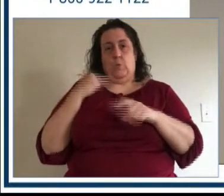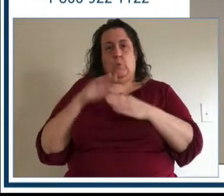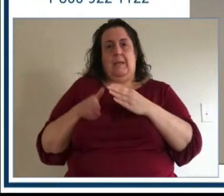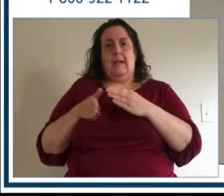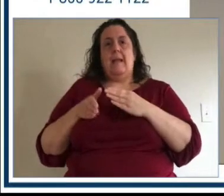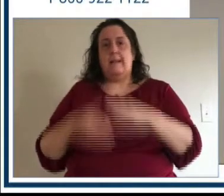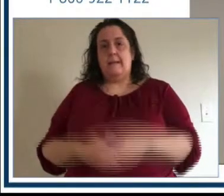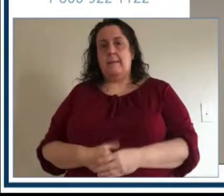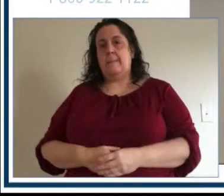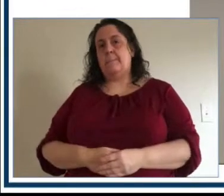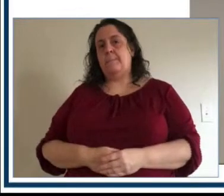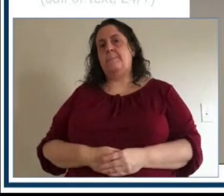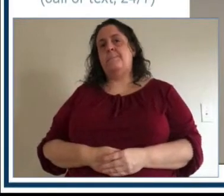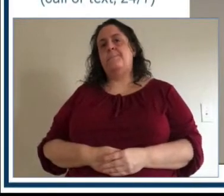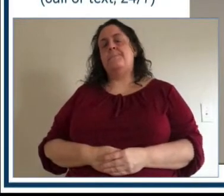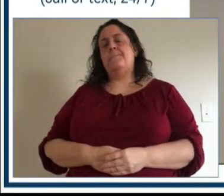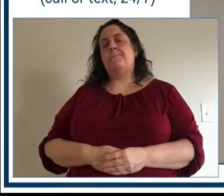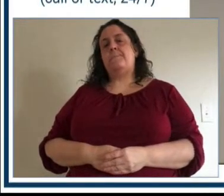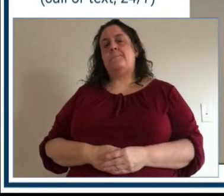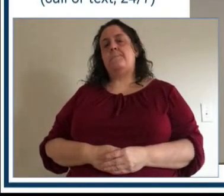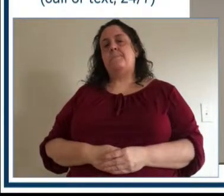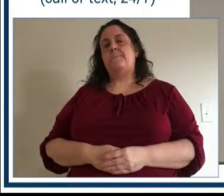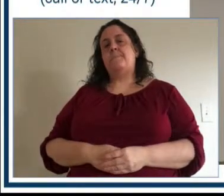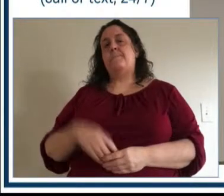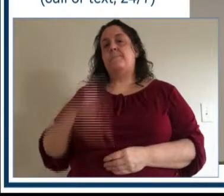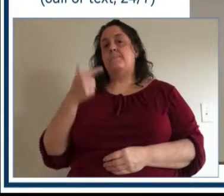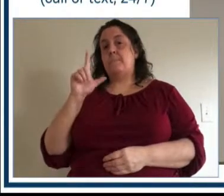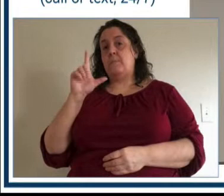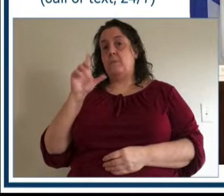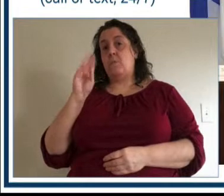Ross Lord with Global. Go ahead, Ross.